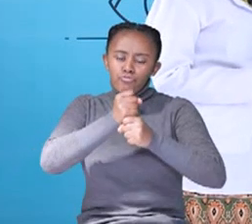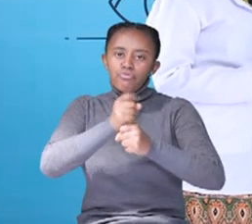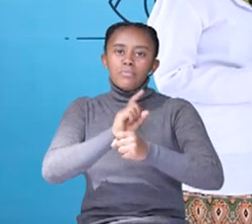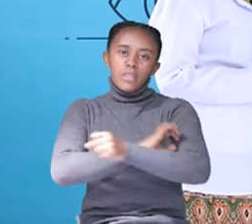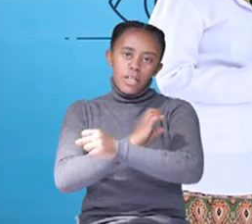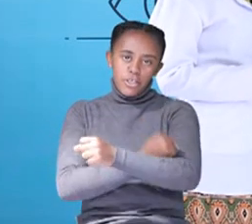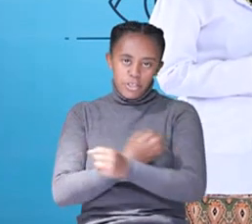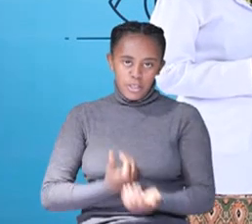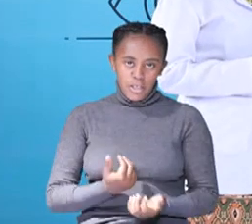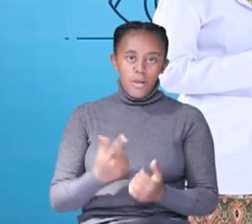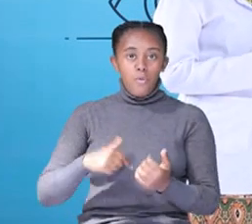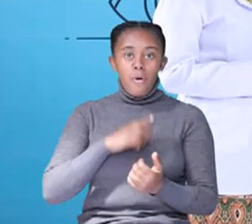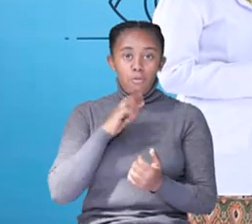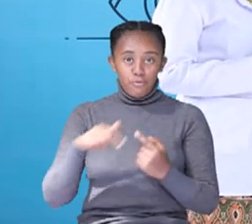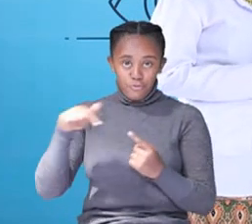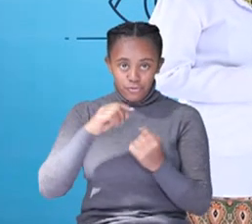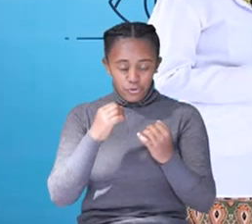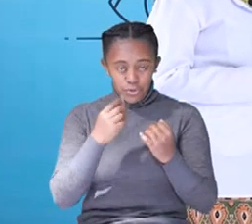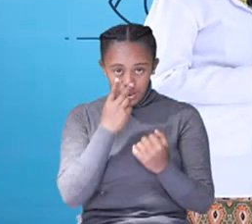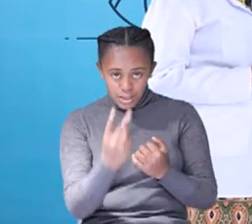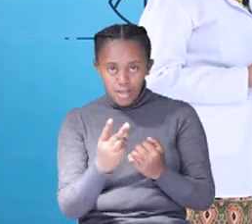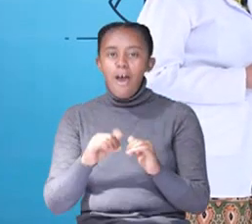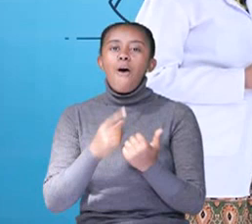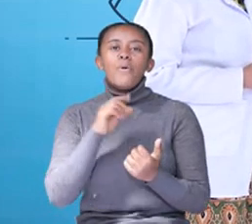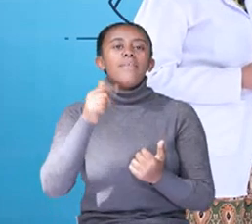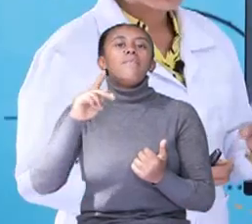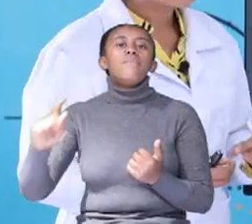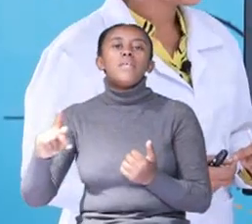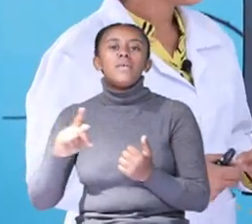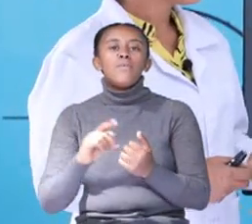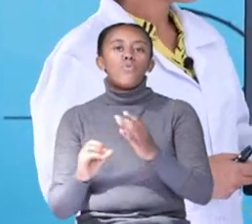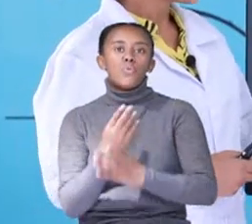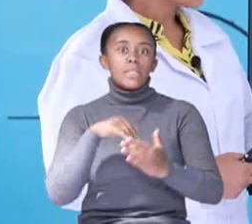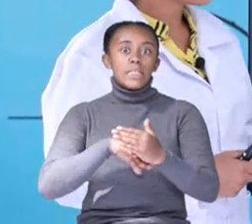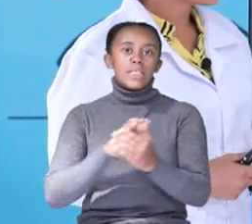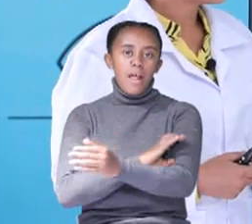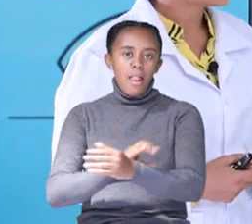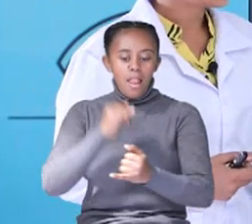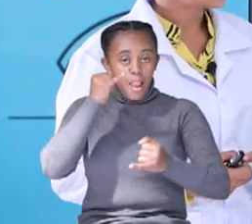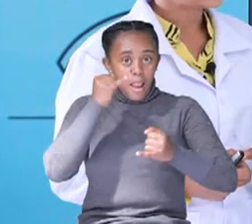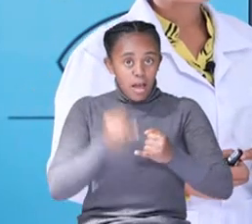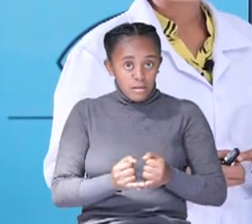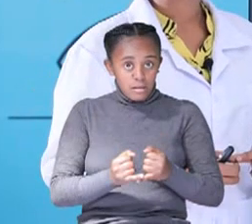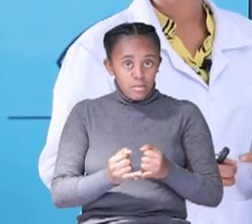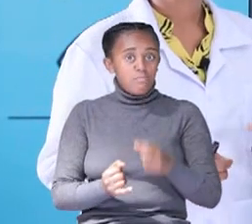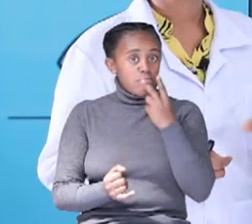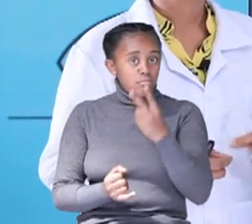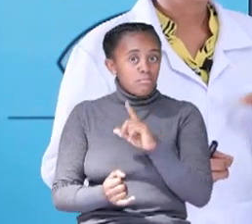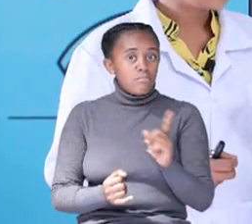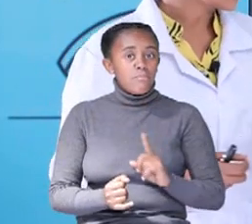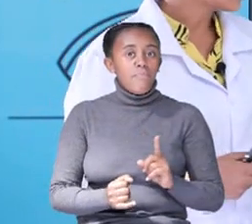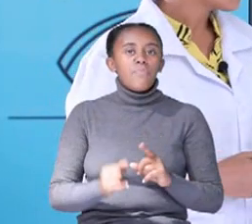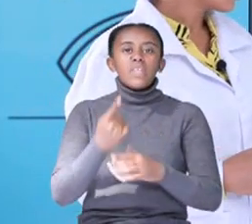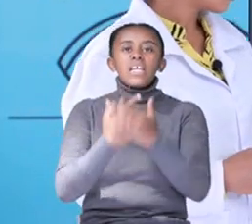we are going to see how ATP is produced in cell. And lastly, we are going to discuss